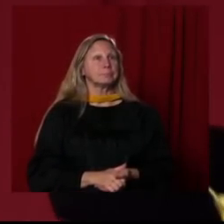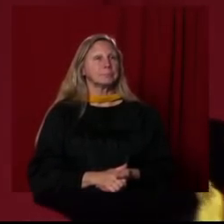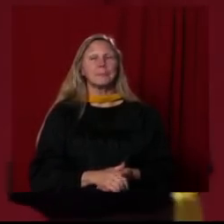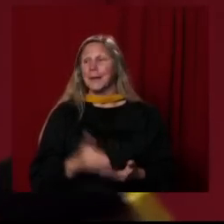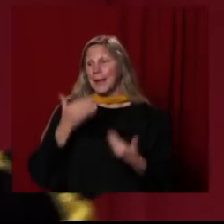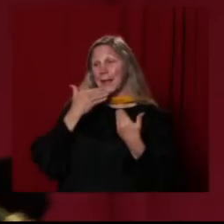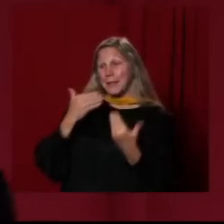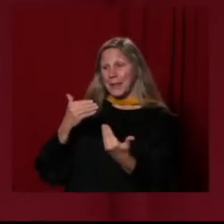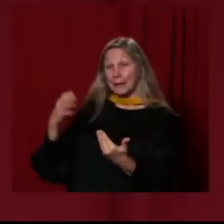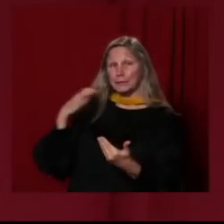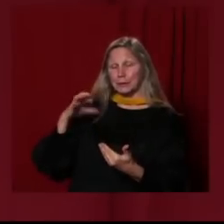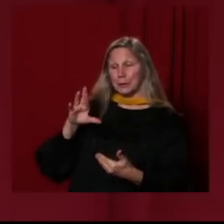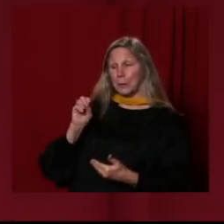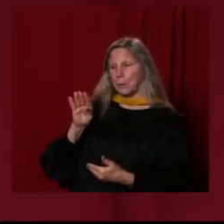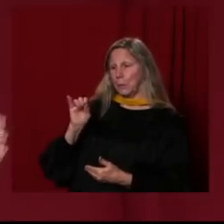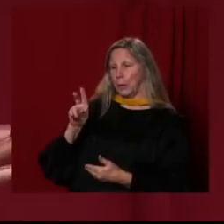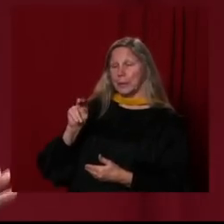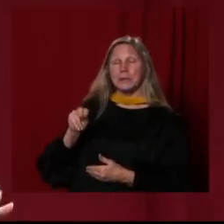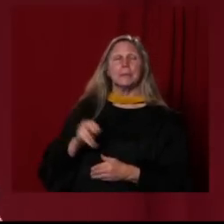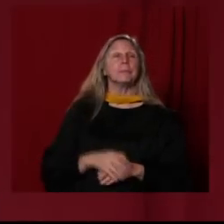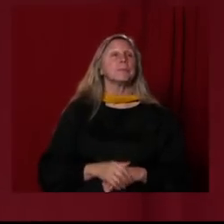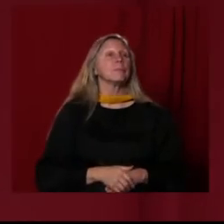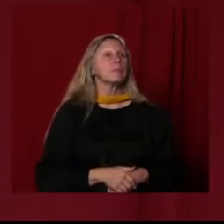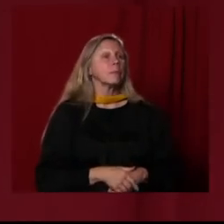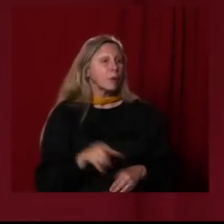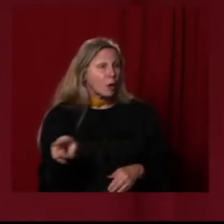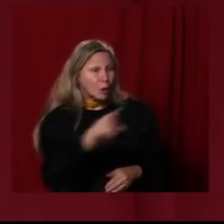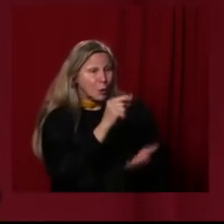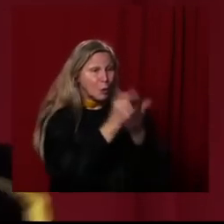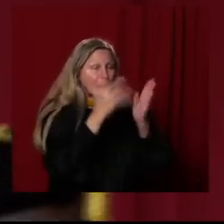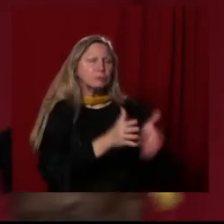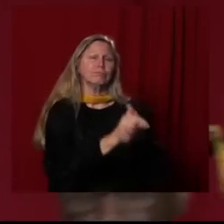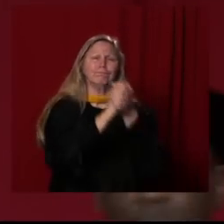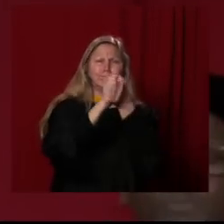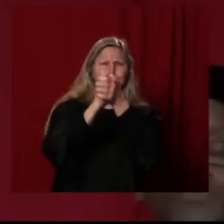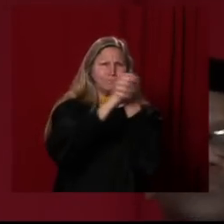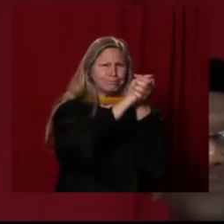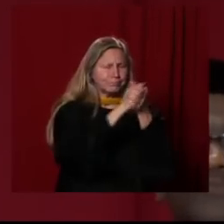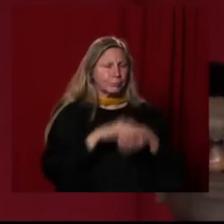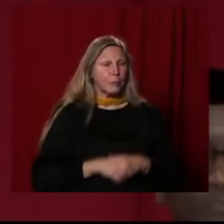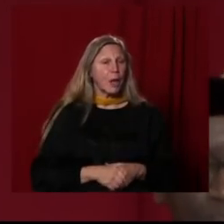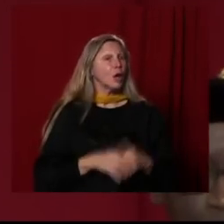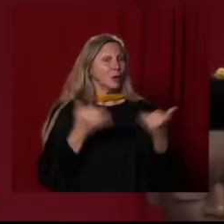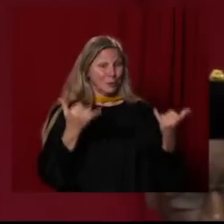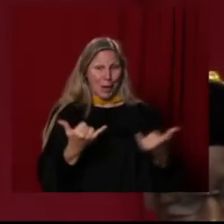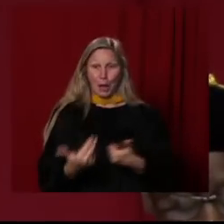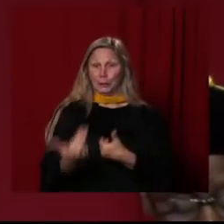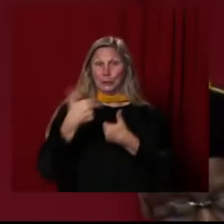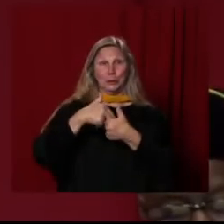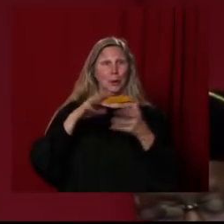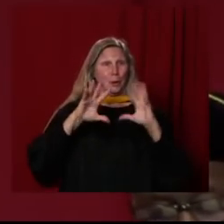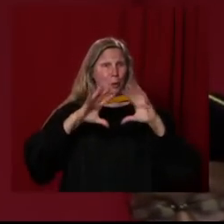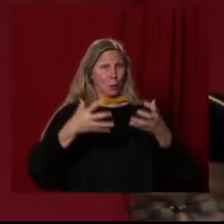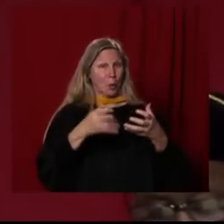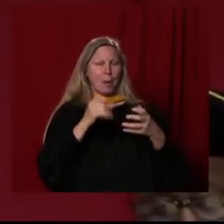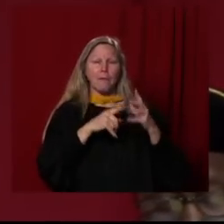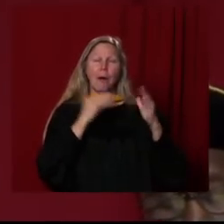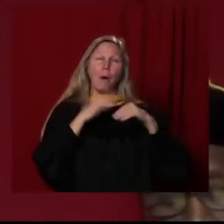Thank you, Chancellor Robinson. Congratulations, graduates, on joining a community of more than